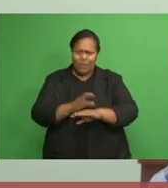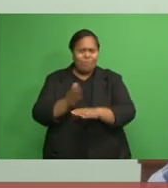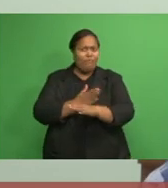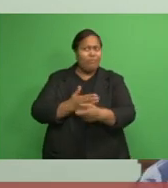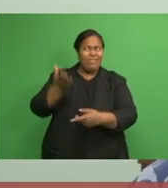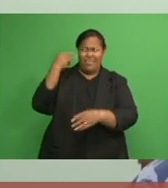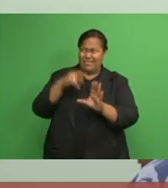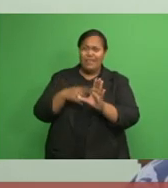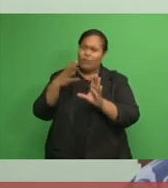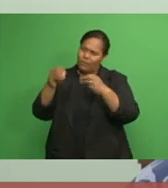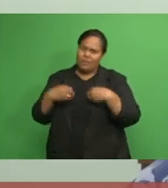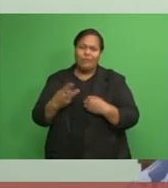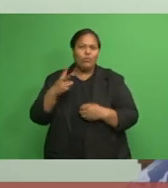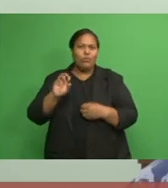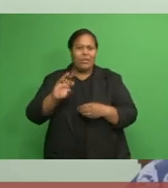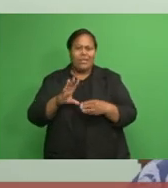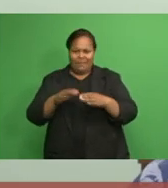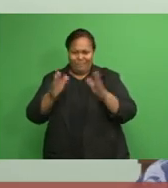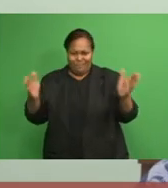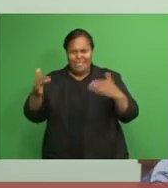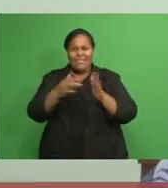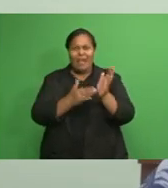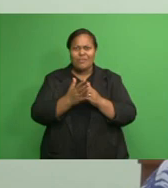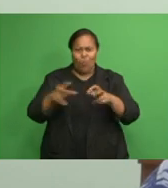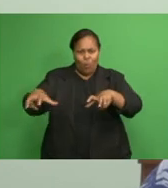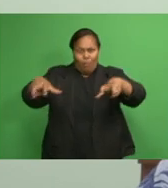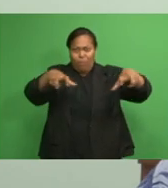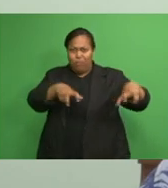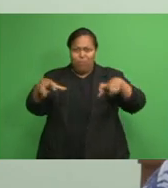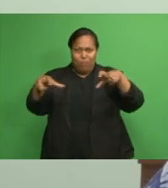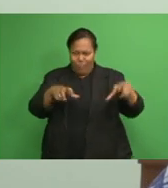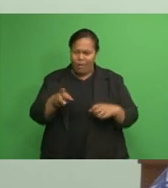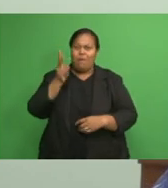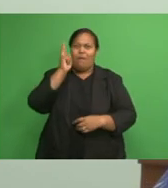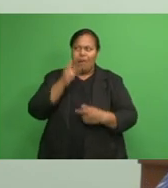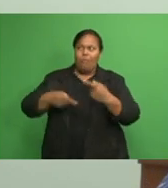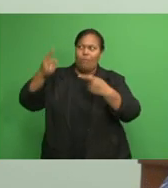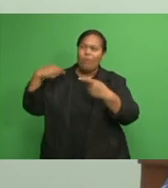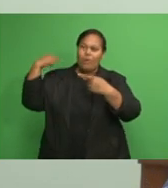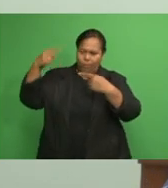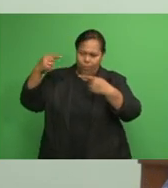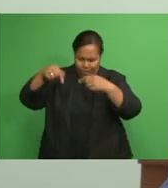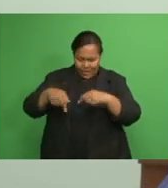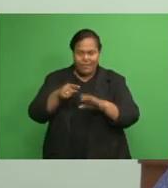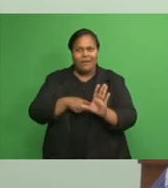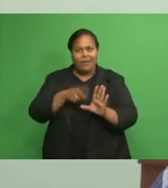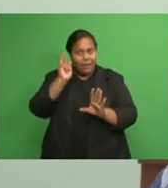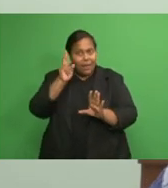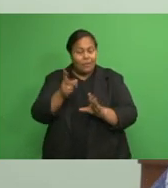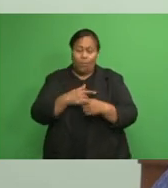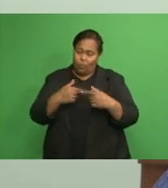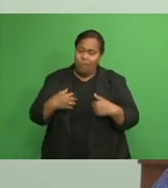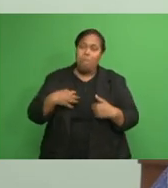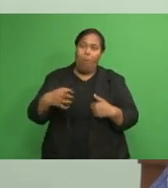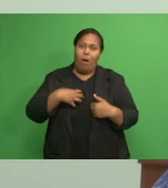container, and then last year 40 foot, and this year again 40 foot. So we are increasing the supplies so that